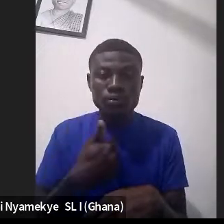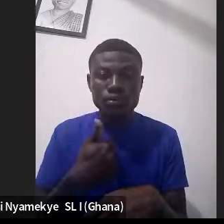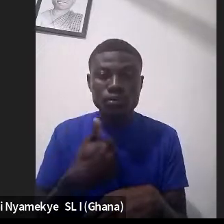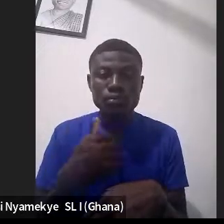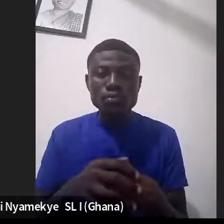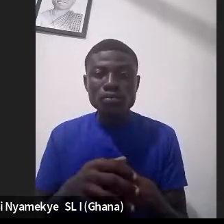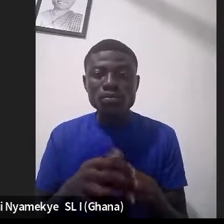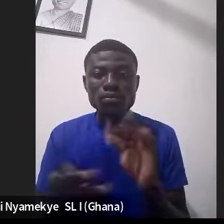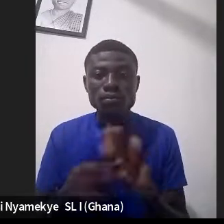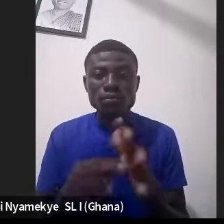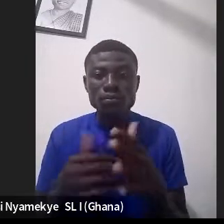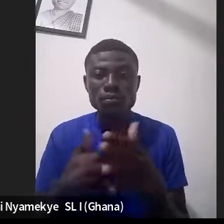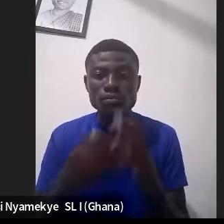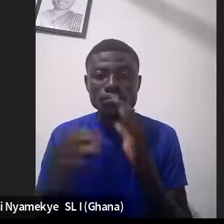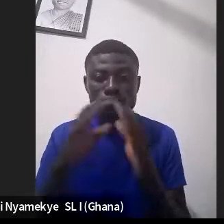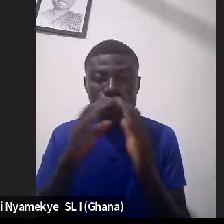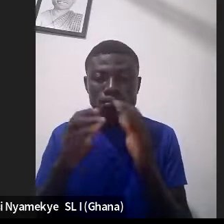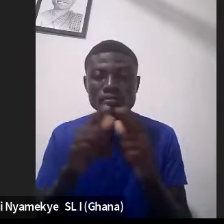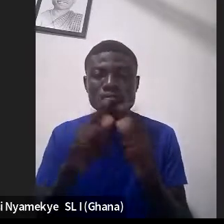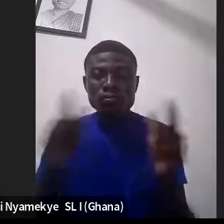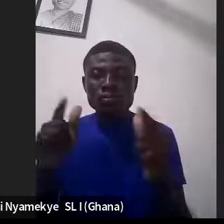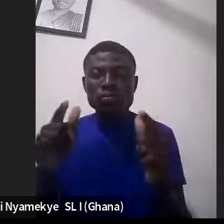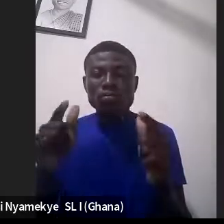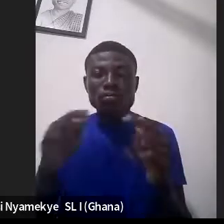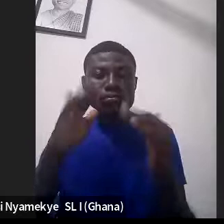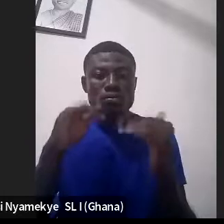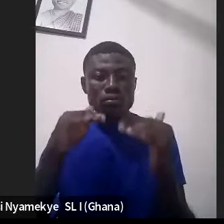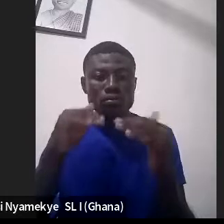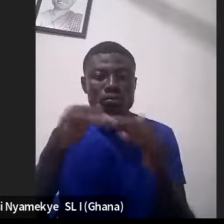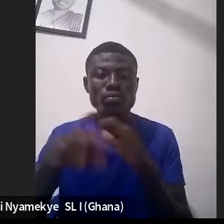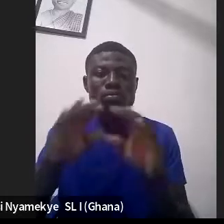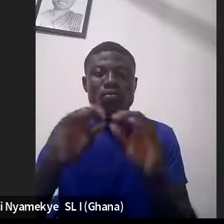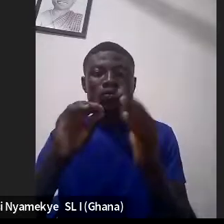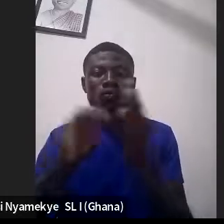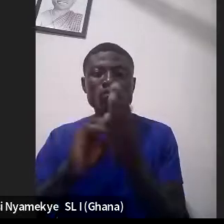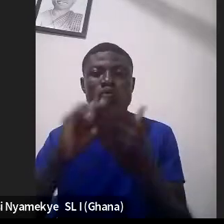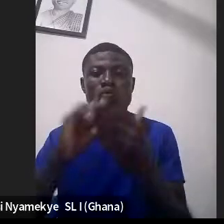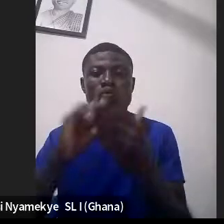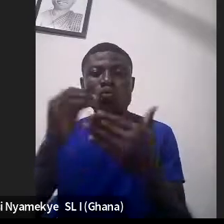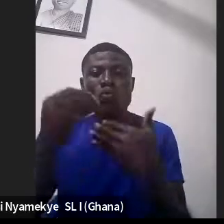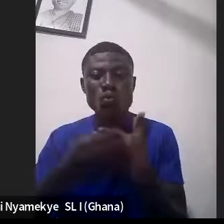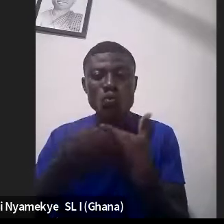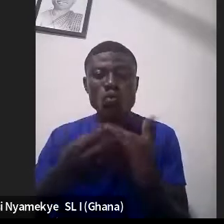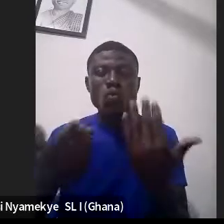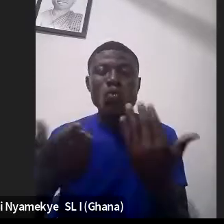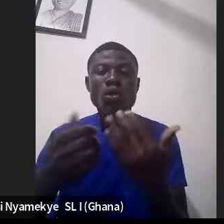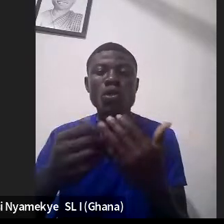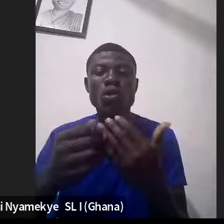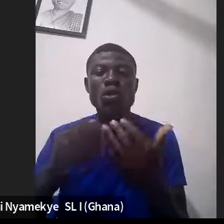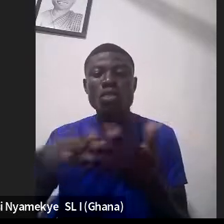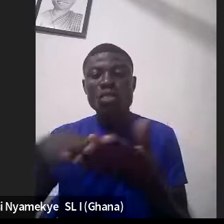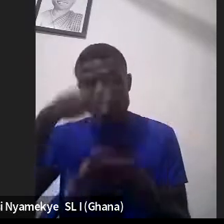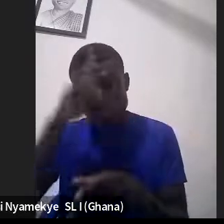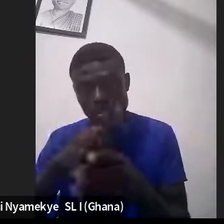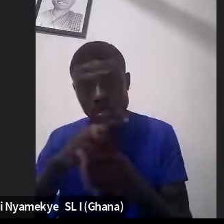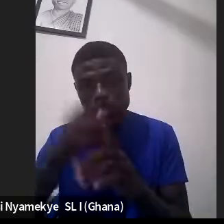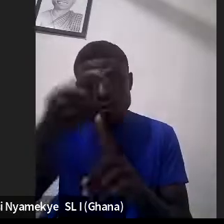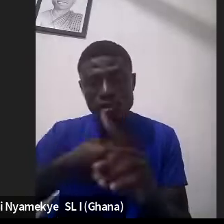extensive conversations, hopefully in October when we have the Dyslexia Global Month conversations and all